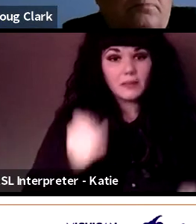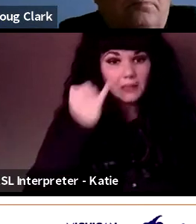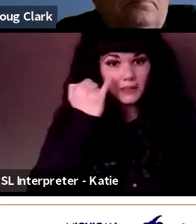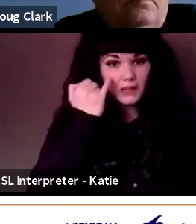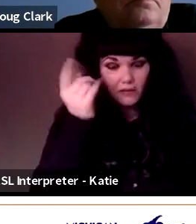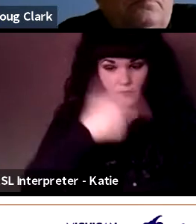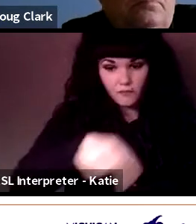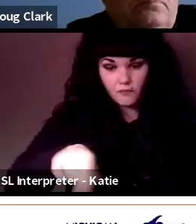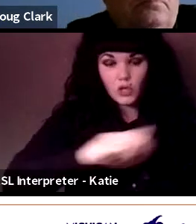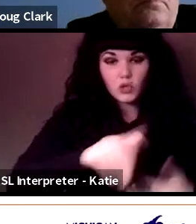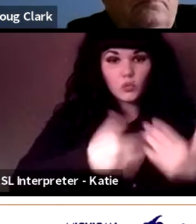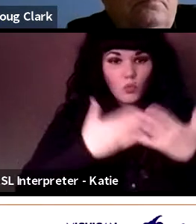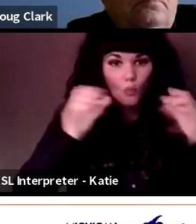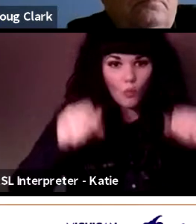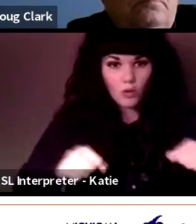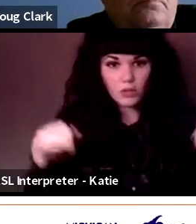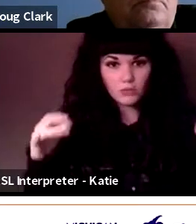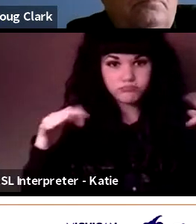could.